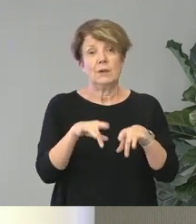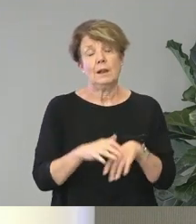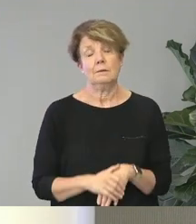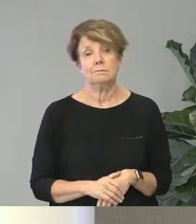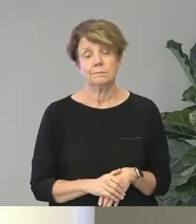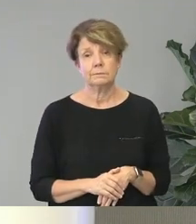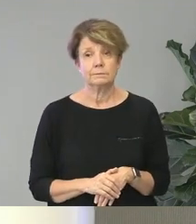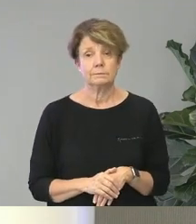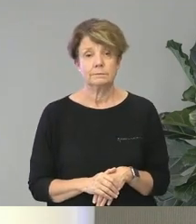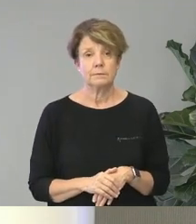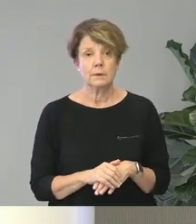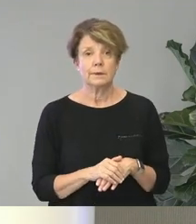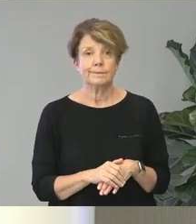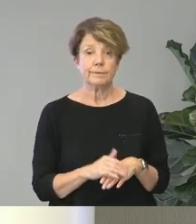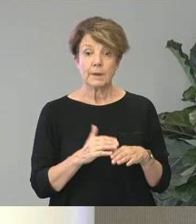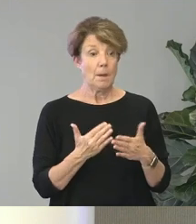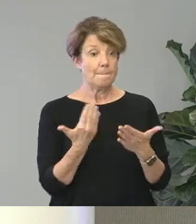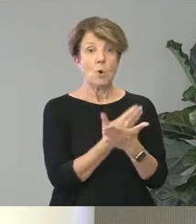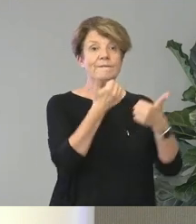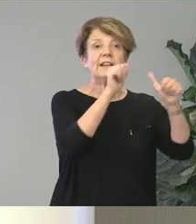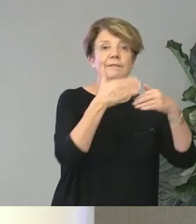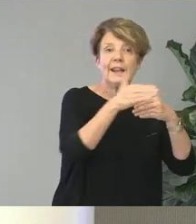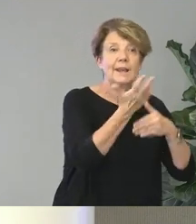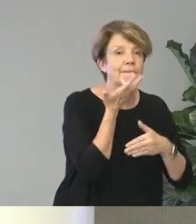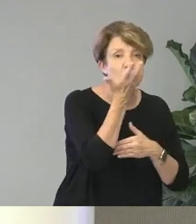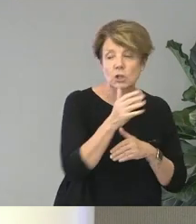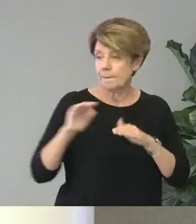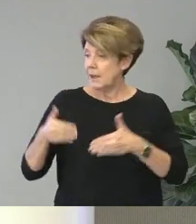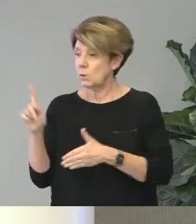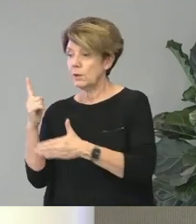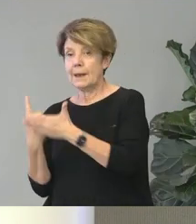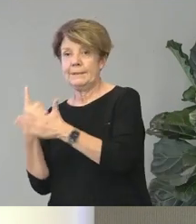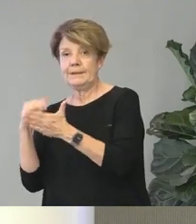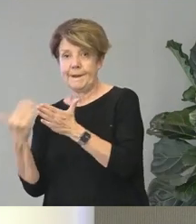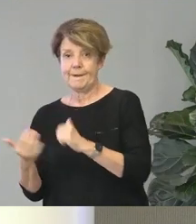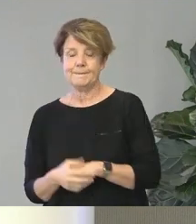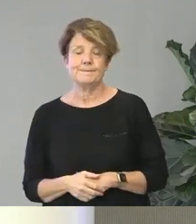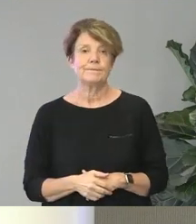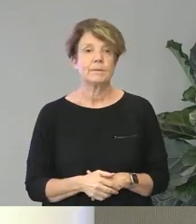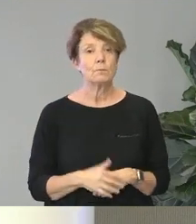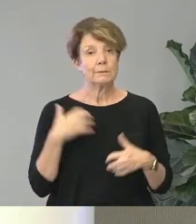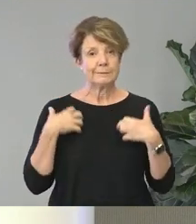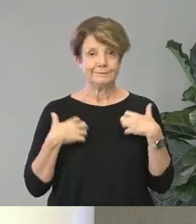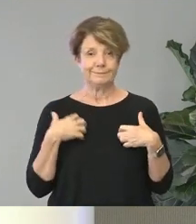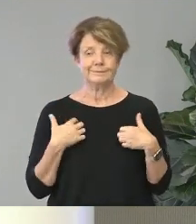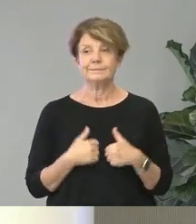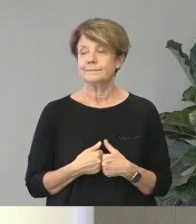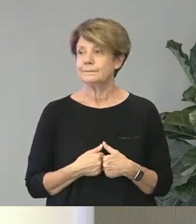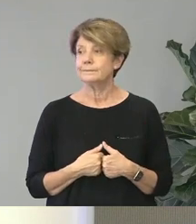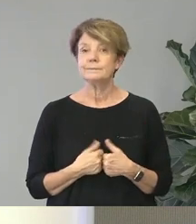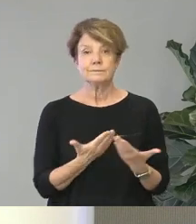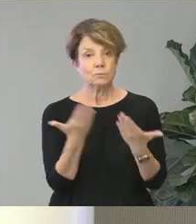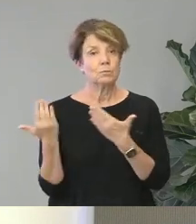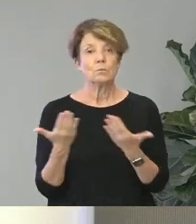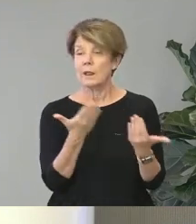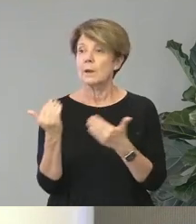effectively than what we currently have. So we are particularly excited about this step. Welcome, and we hope